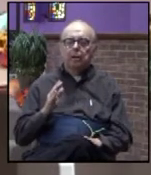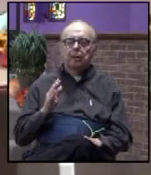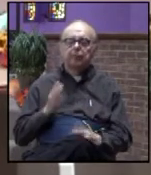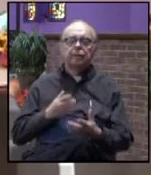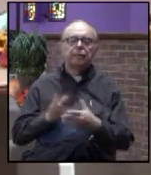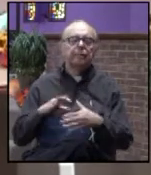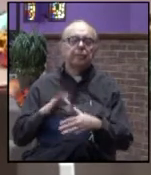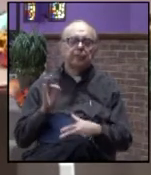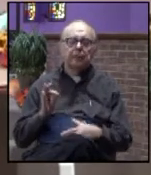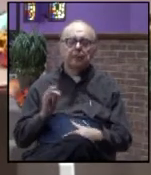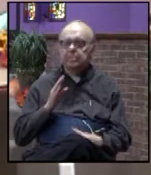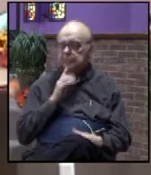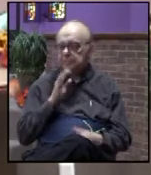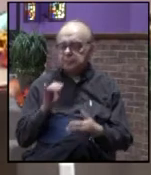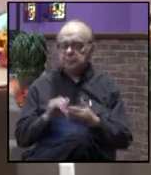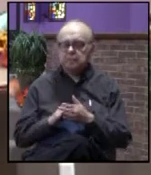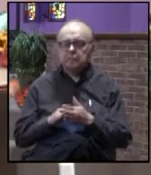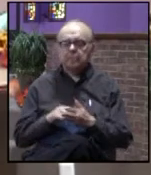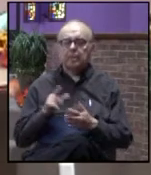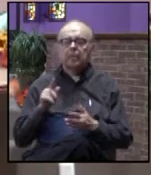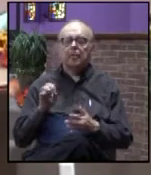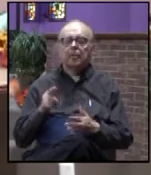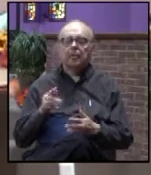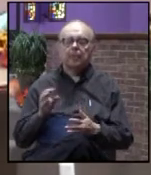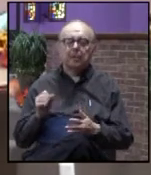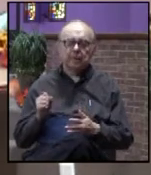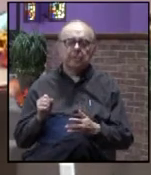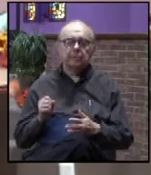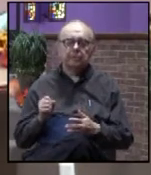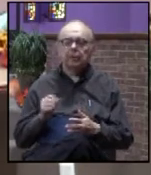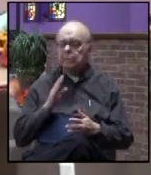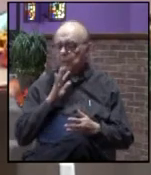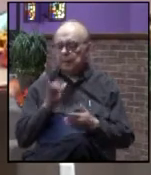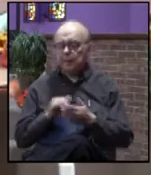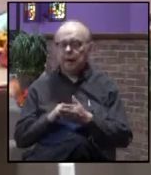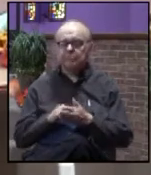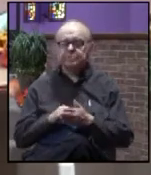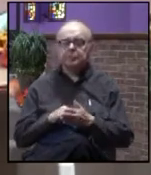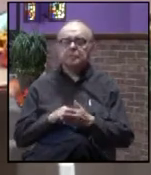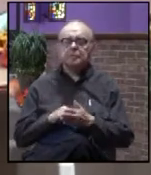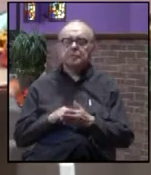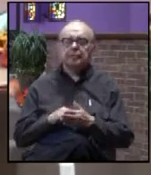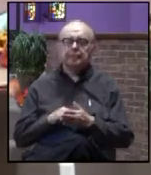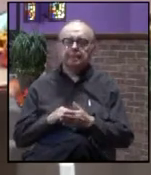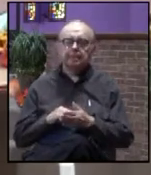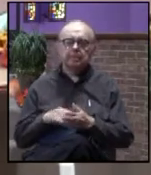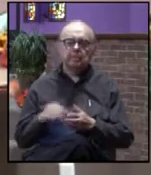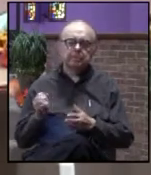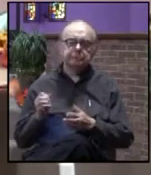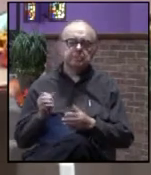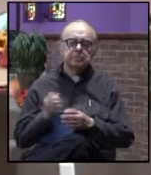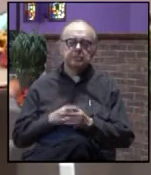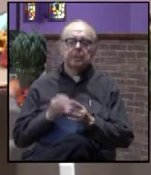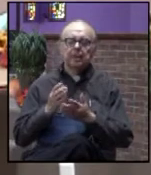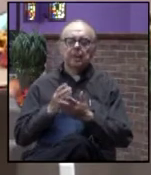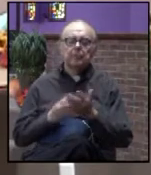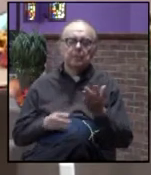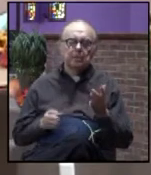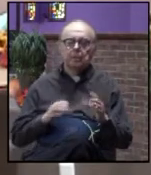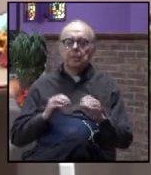Spirit. And we talked about the Legos, and we've got to go back to the Legos, and that is this. You take every one of those things and you